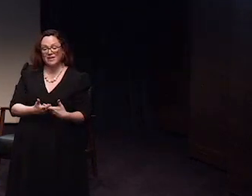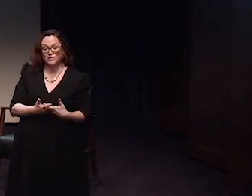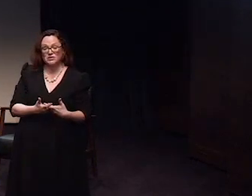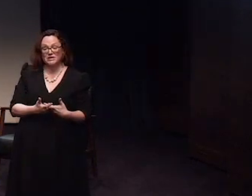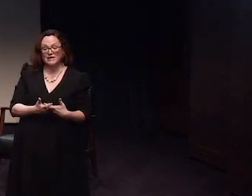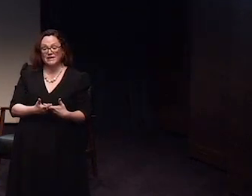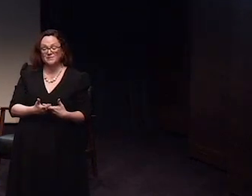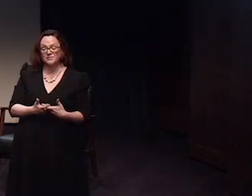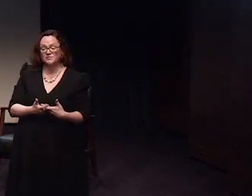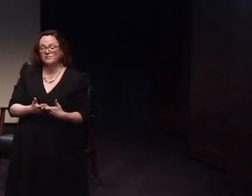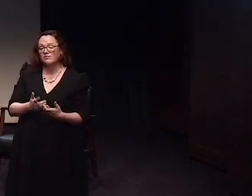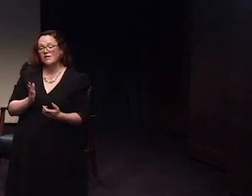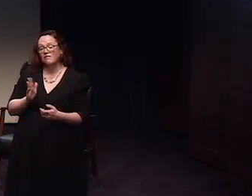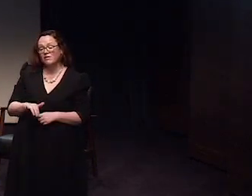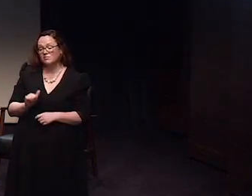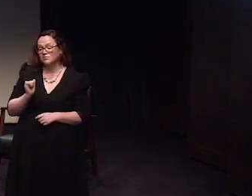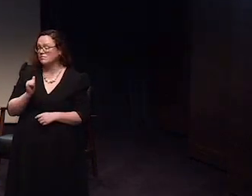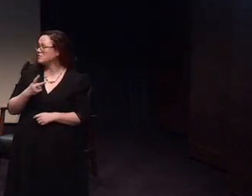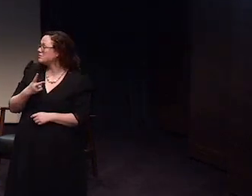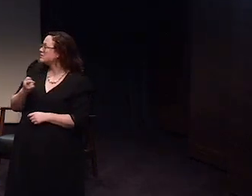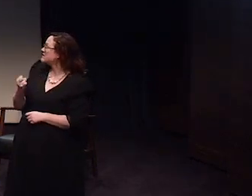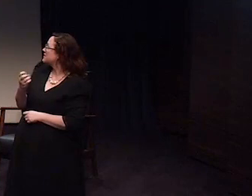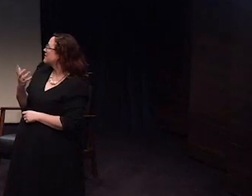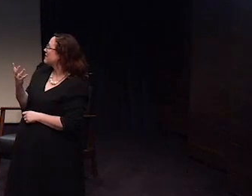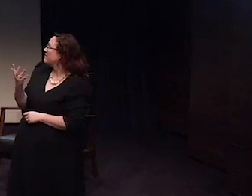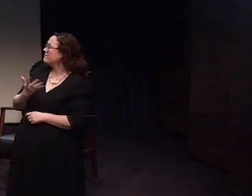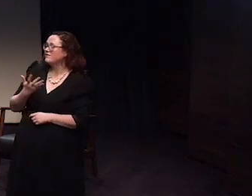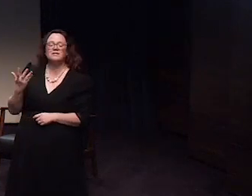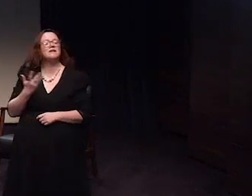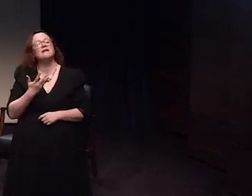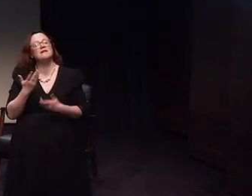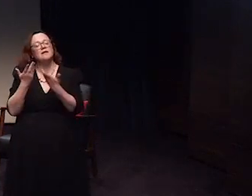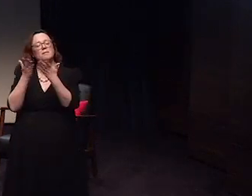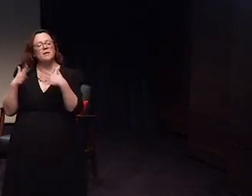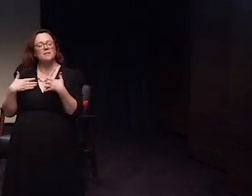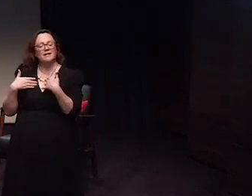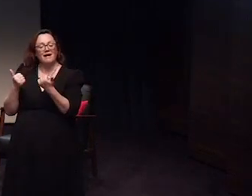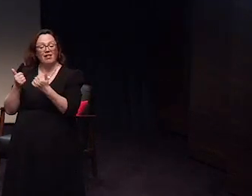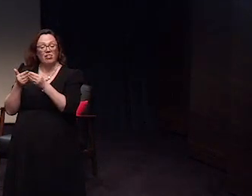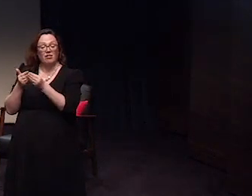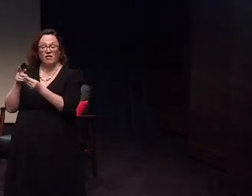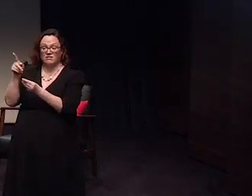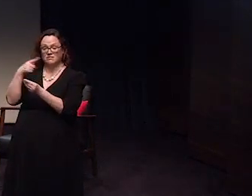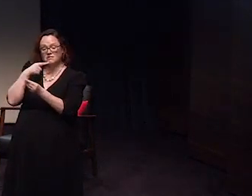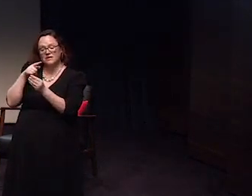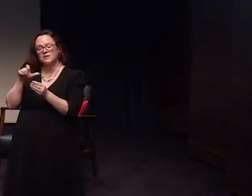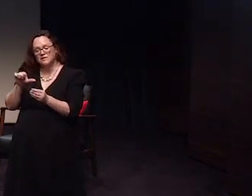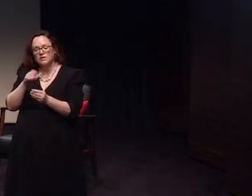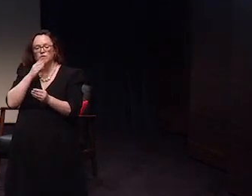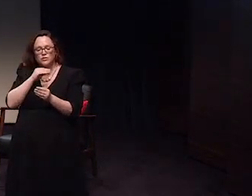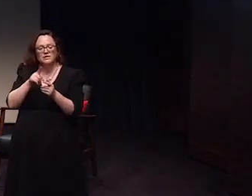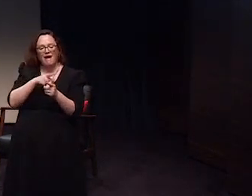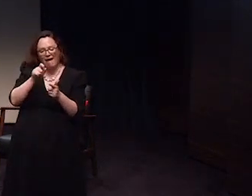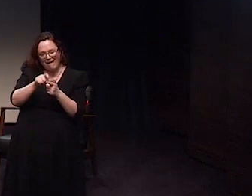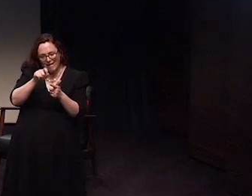since 2015, public health guidelines recommend the use of apps as